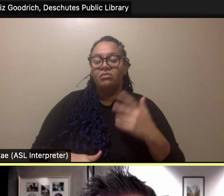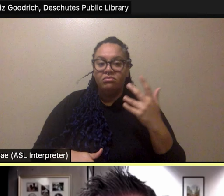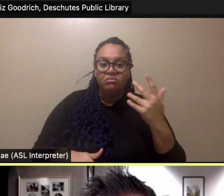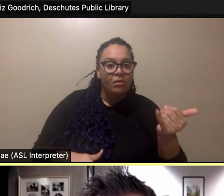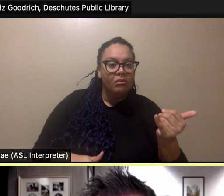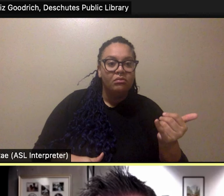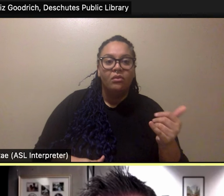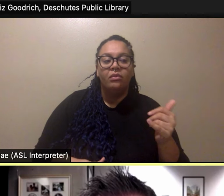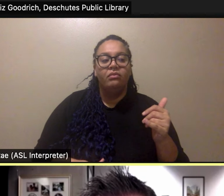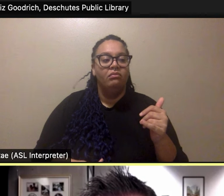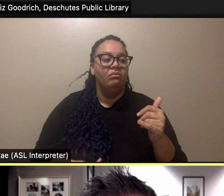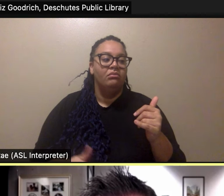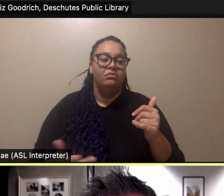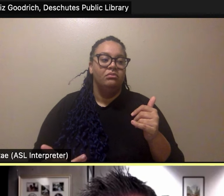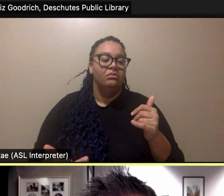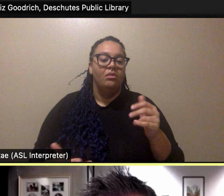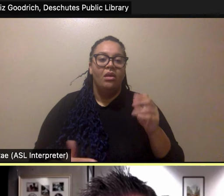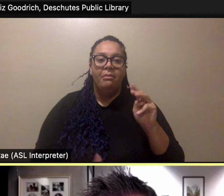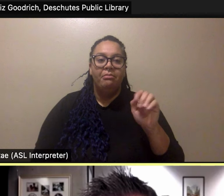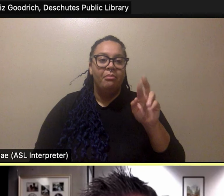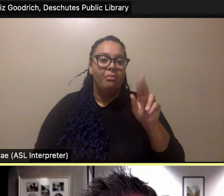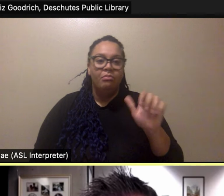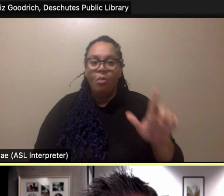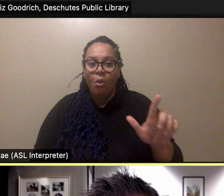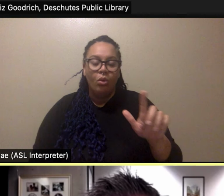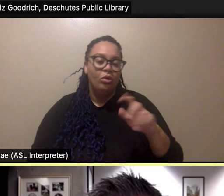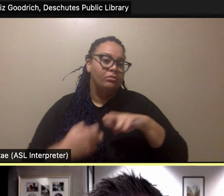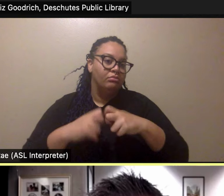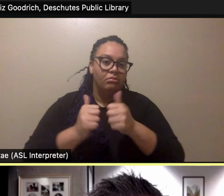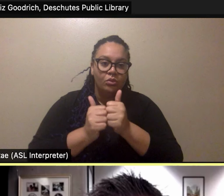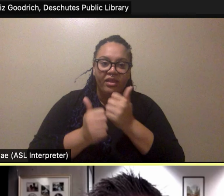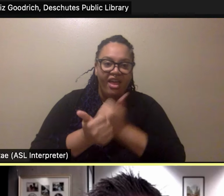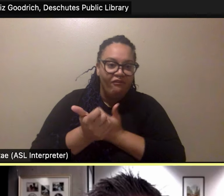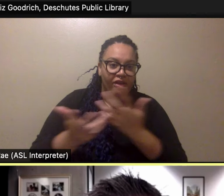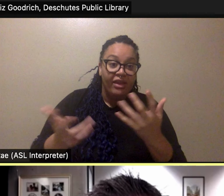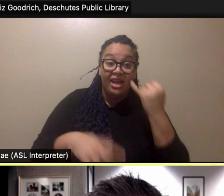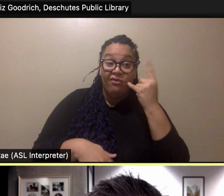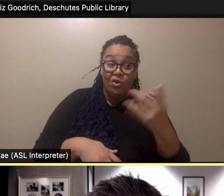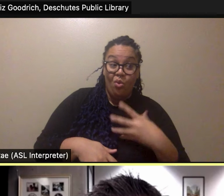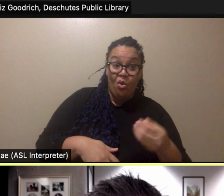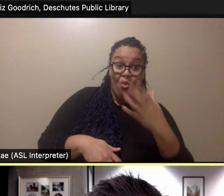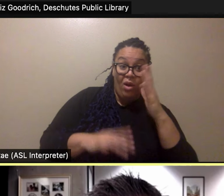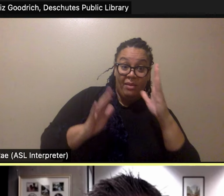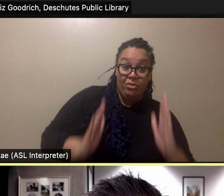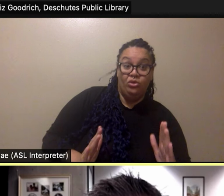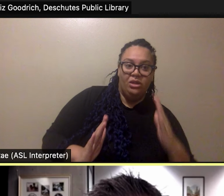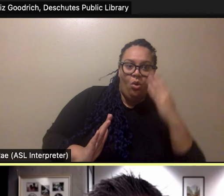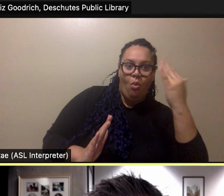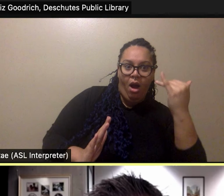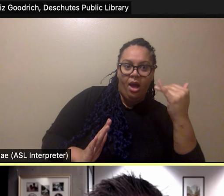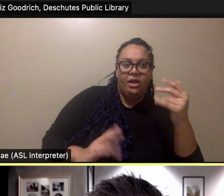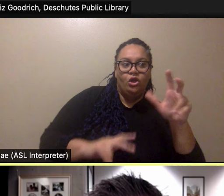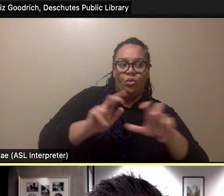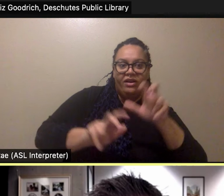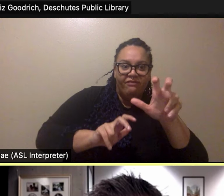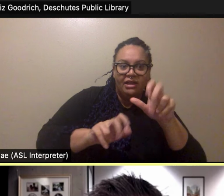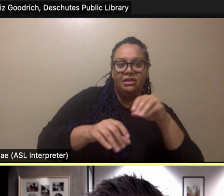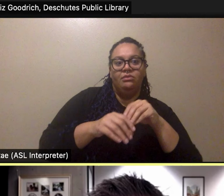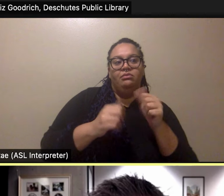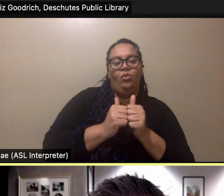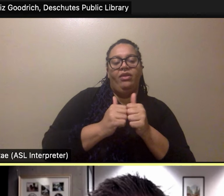the moral turpitude of it. If you were a white person invested in the slave